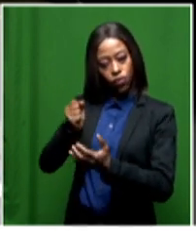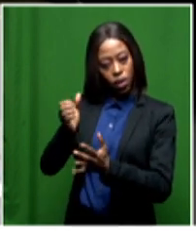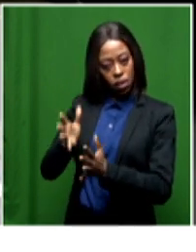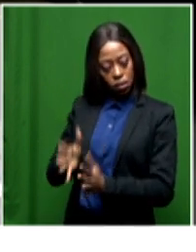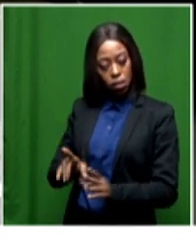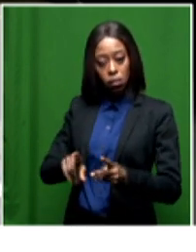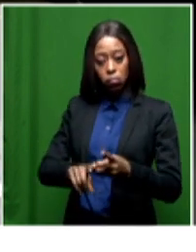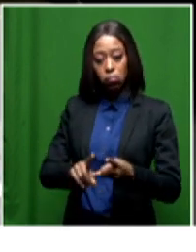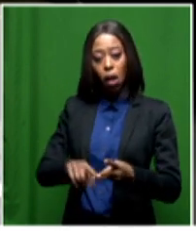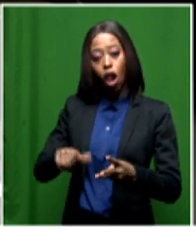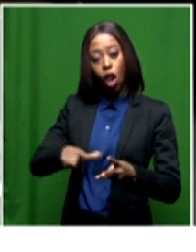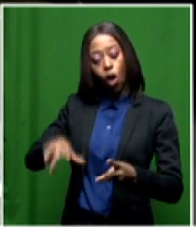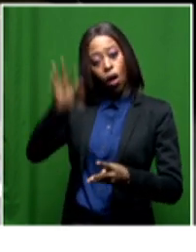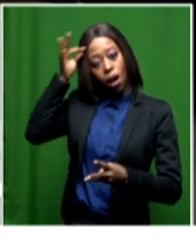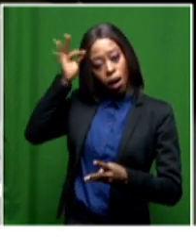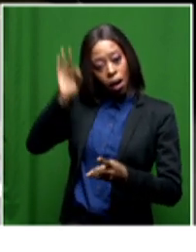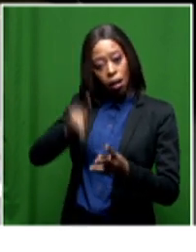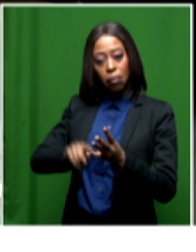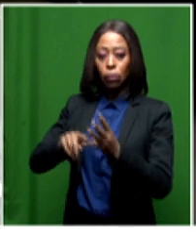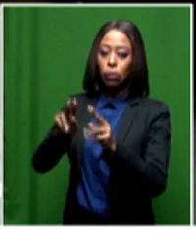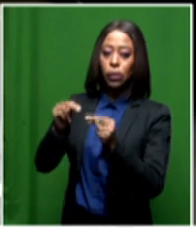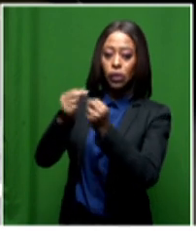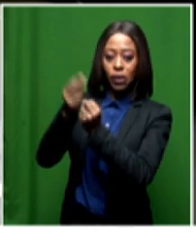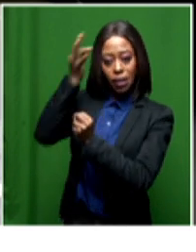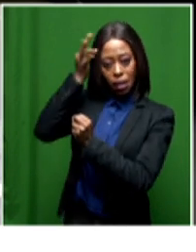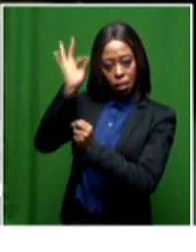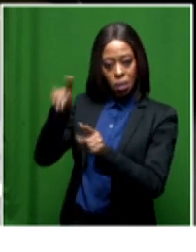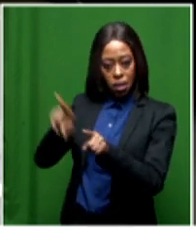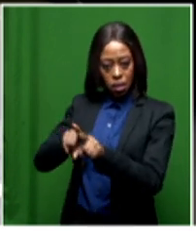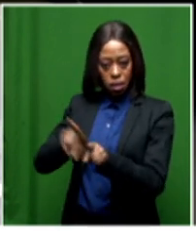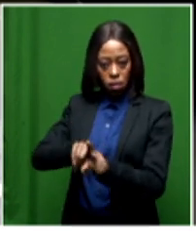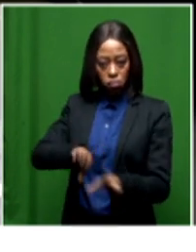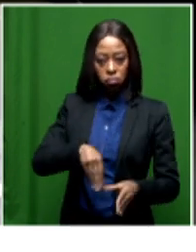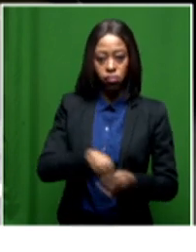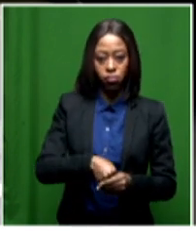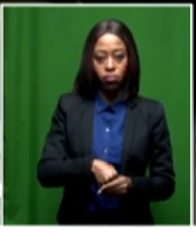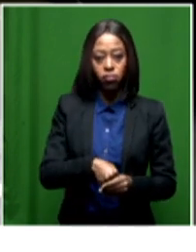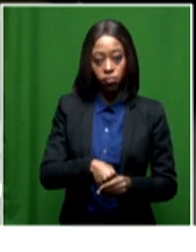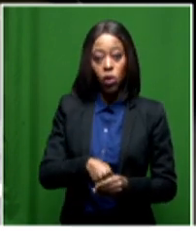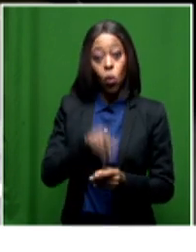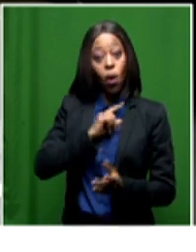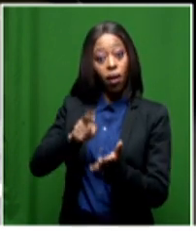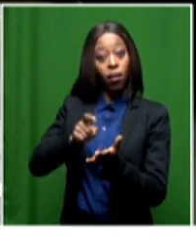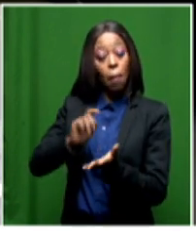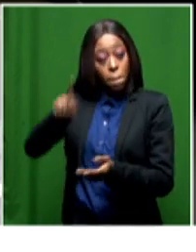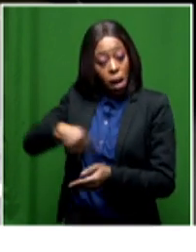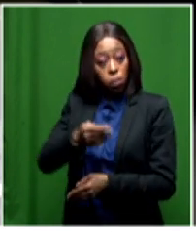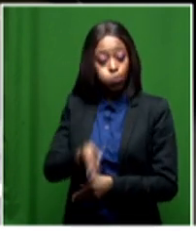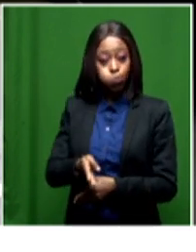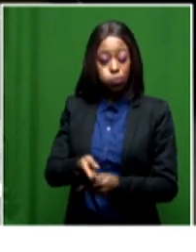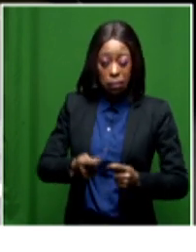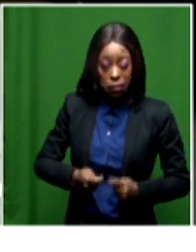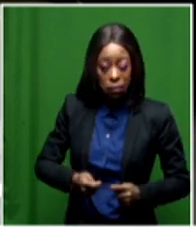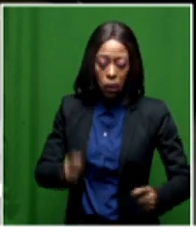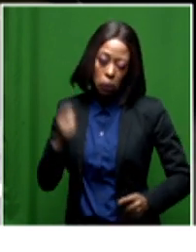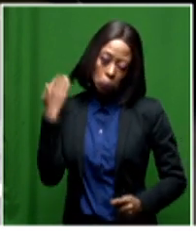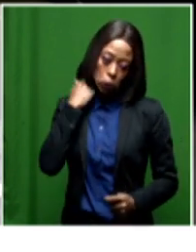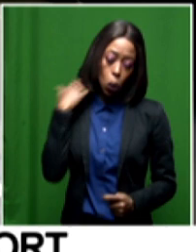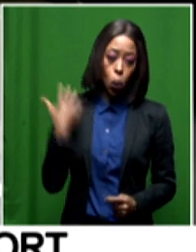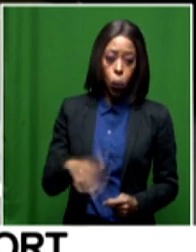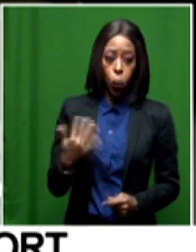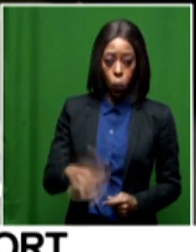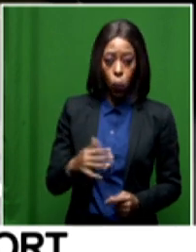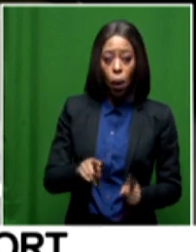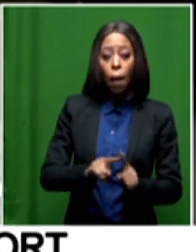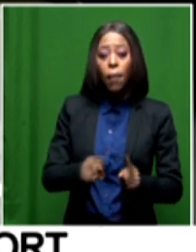and perhaps local government and even national government, which is required. The costs are extremely high, but